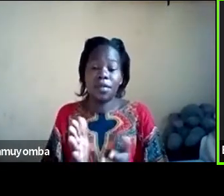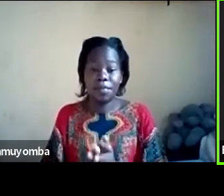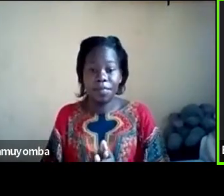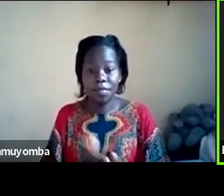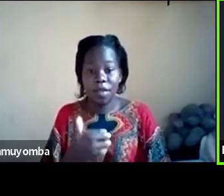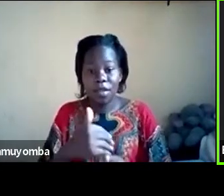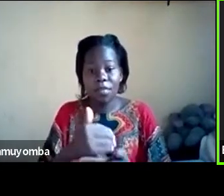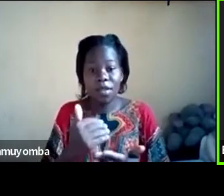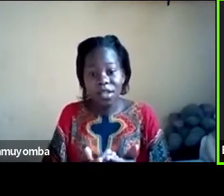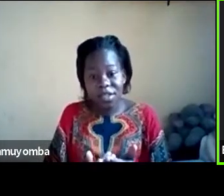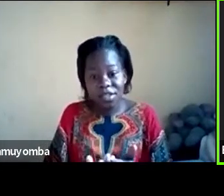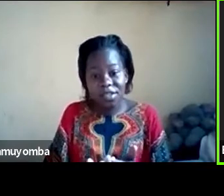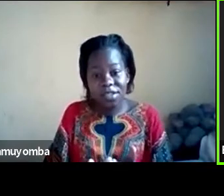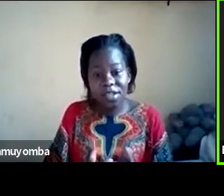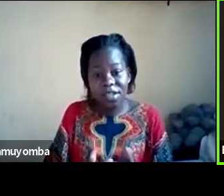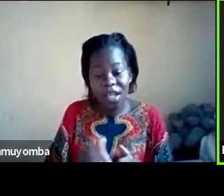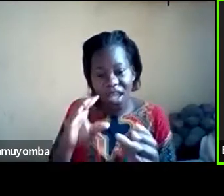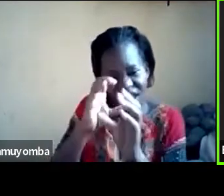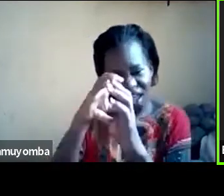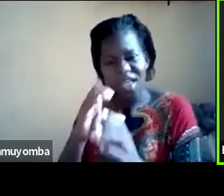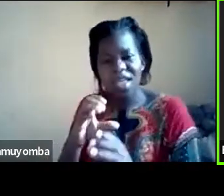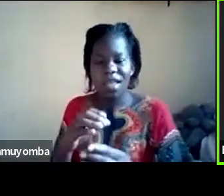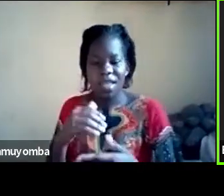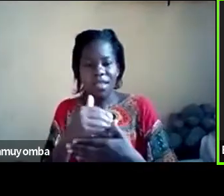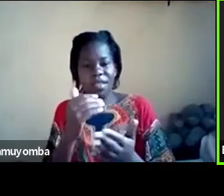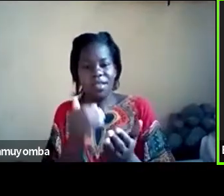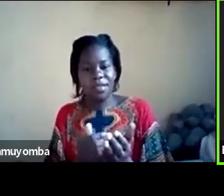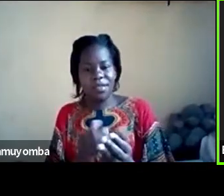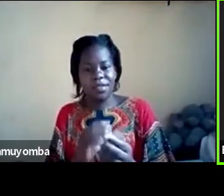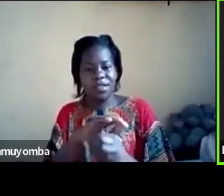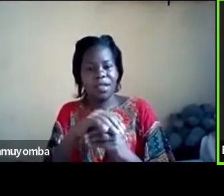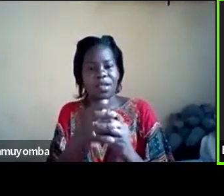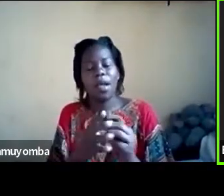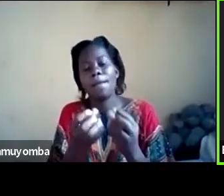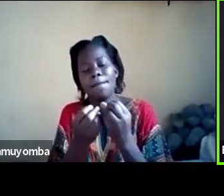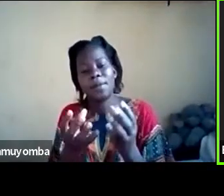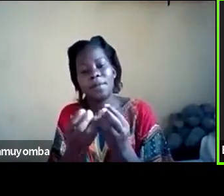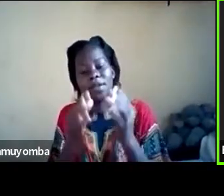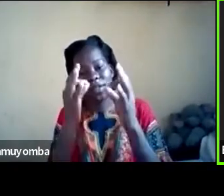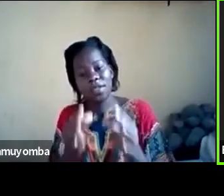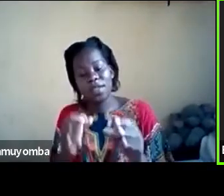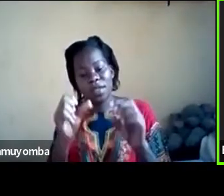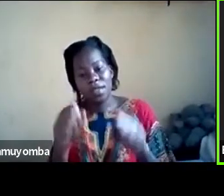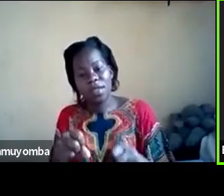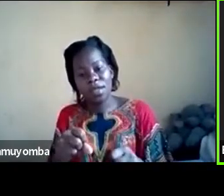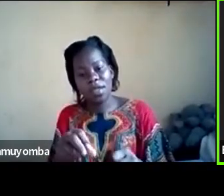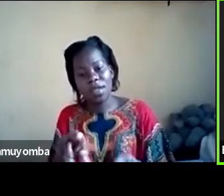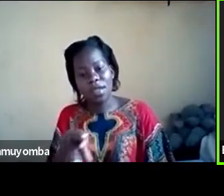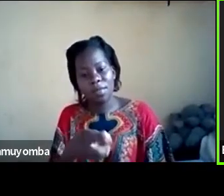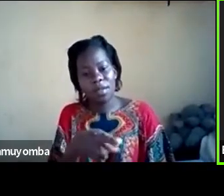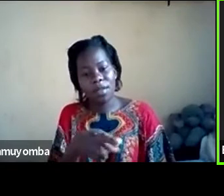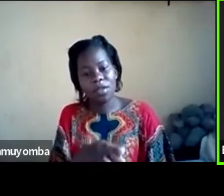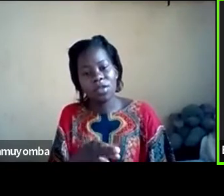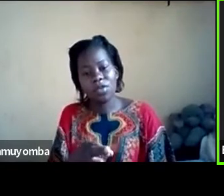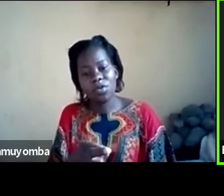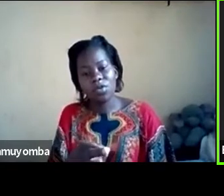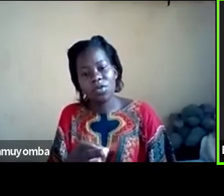geologist. You could be a mineral dresser like our colleague here, Naomi. You could be a mineral economist. You could be